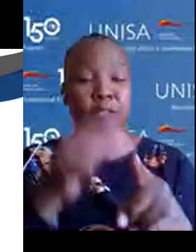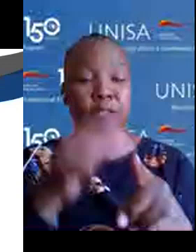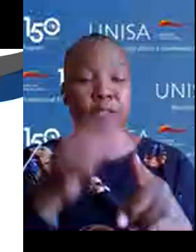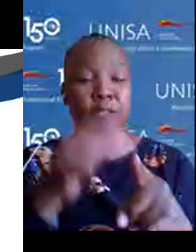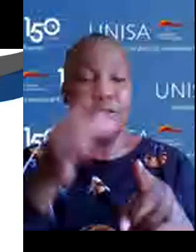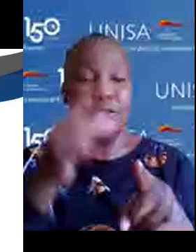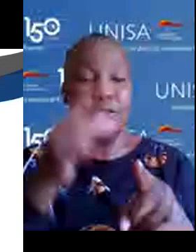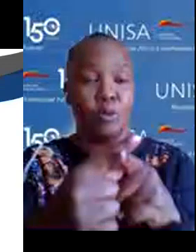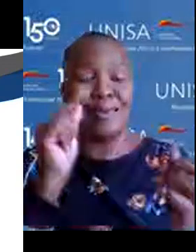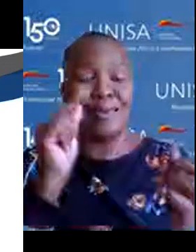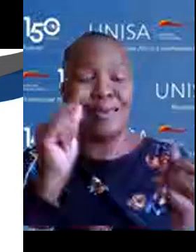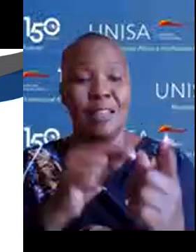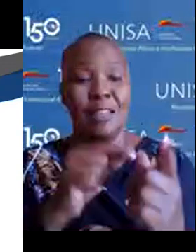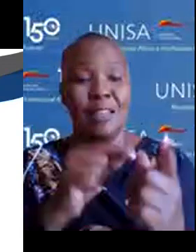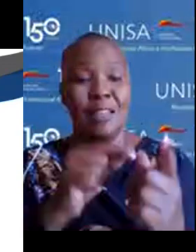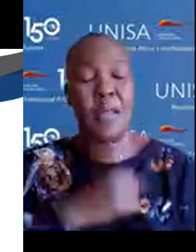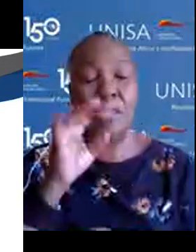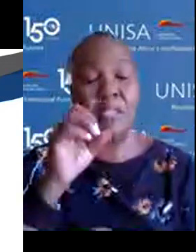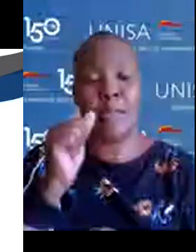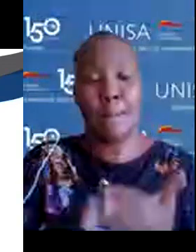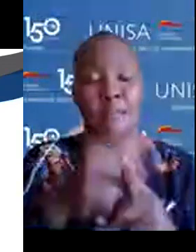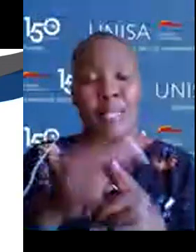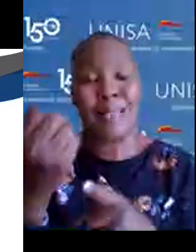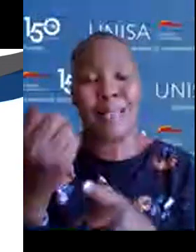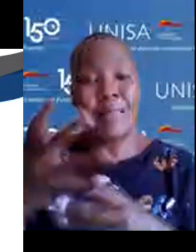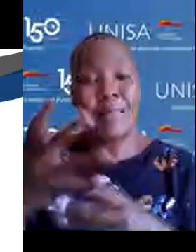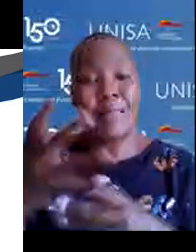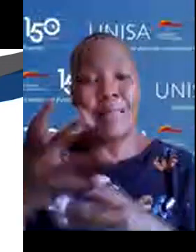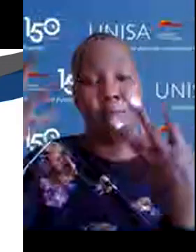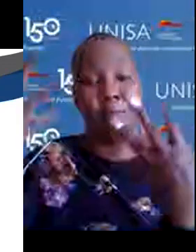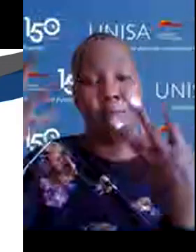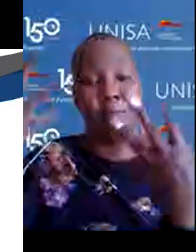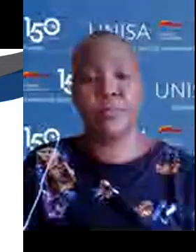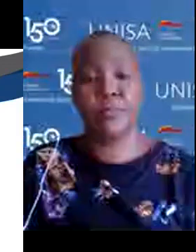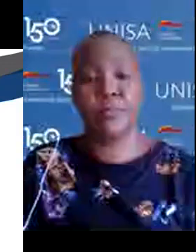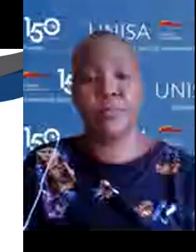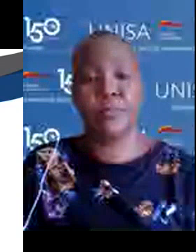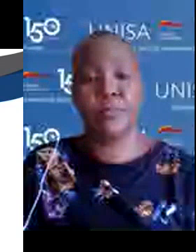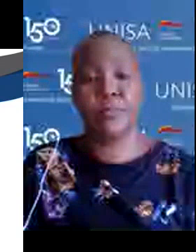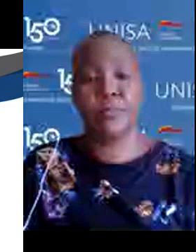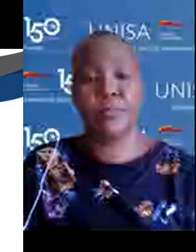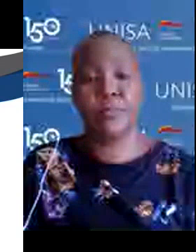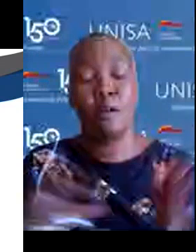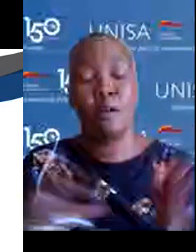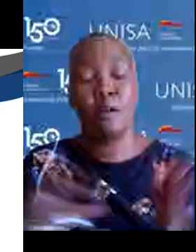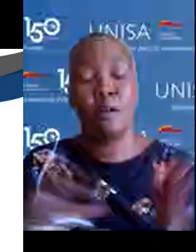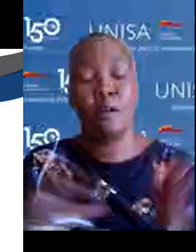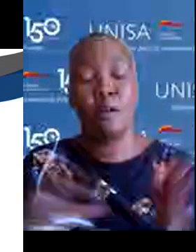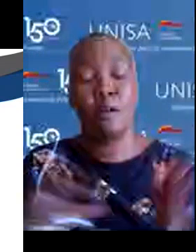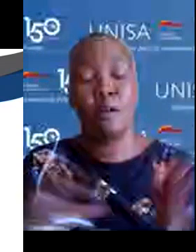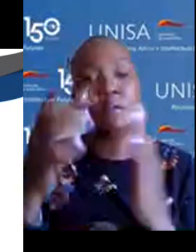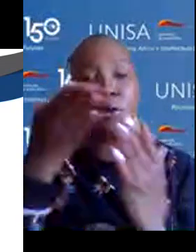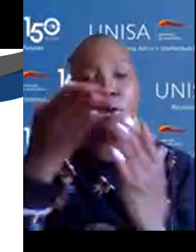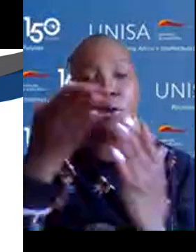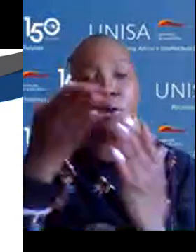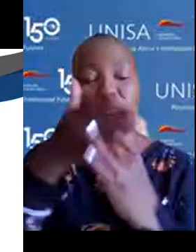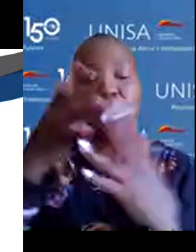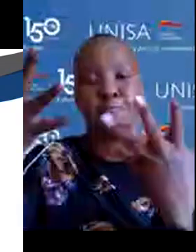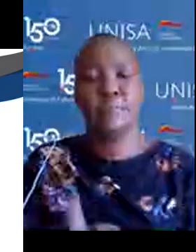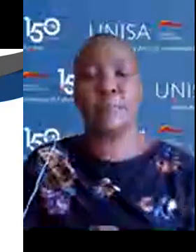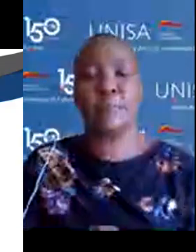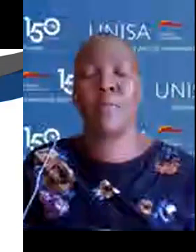claimed. And then you will notice at the top, you are logged in. So just remember, if you're a UNISA